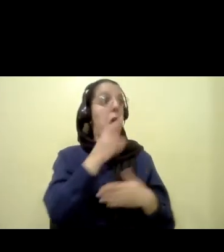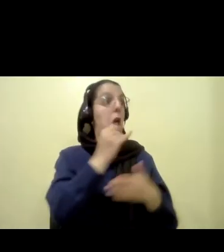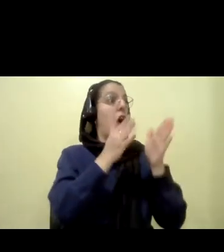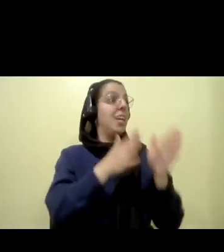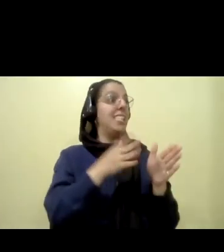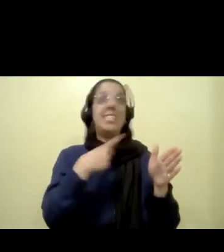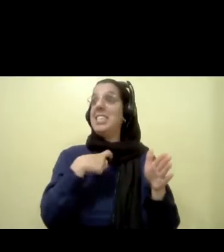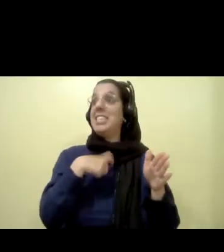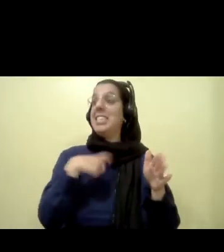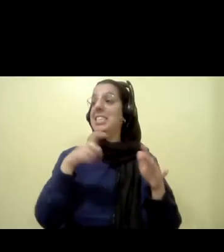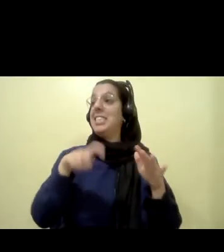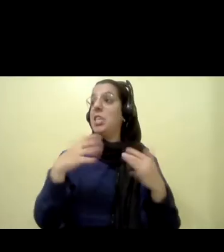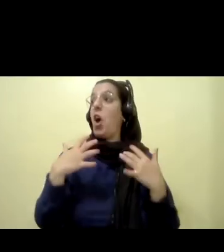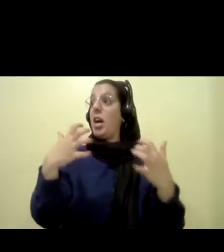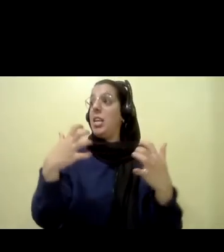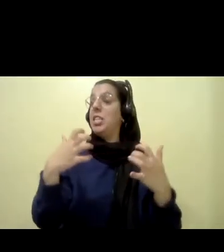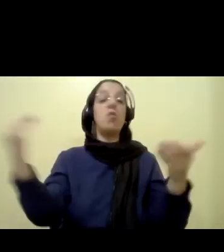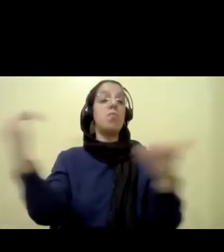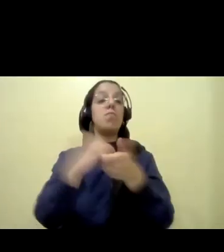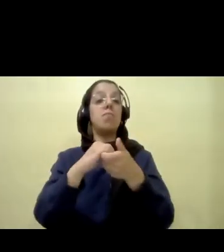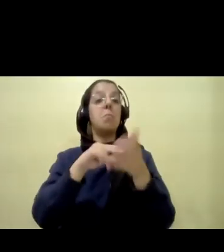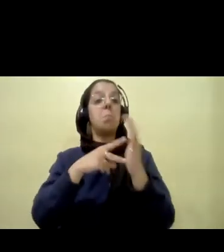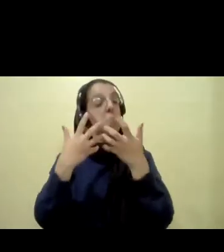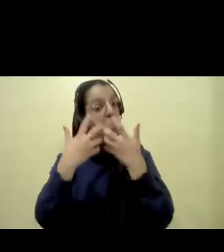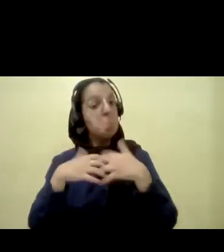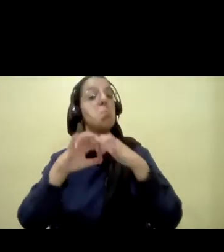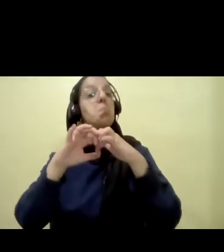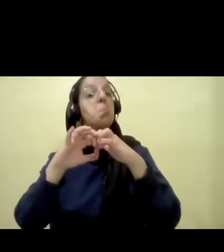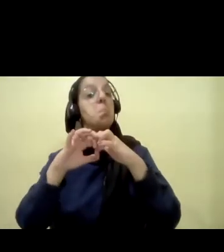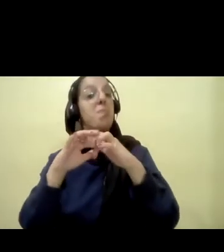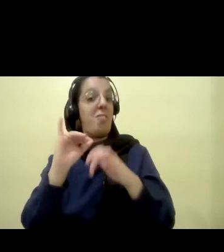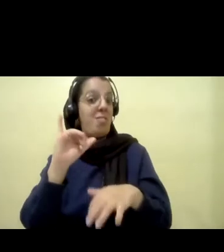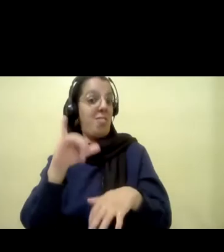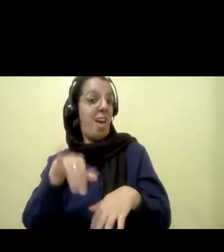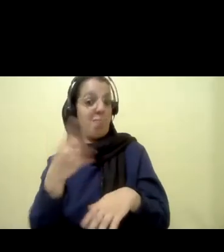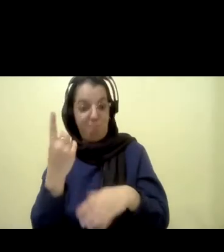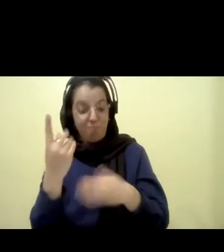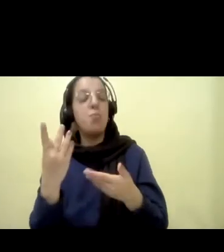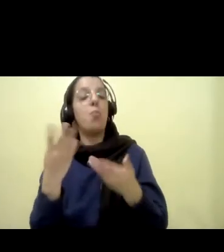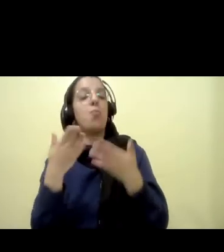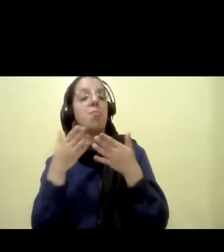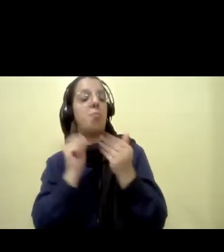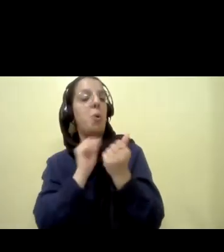So you just plug those things into each other. That's one way of developing a partnership.